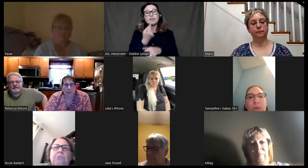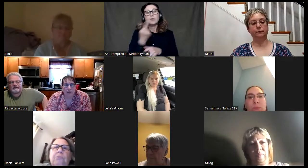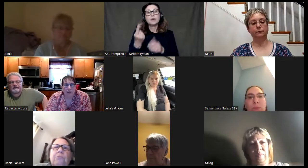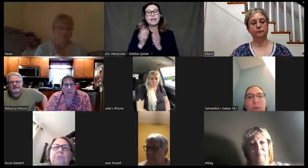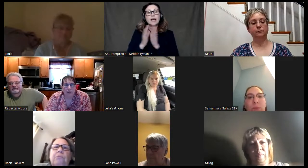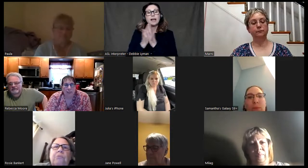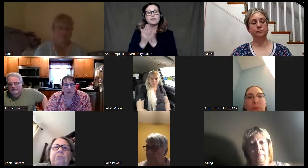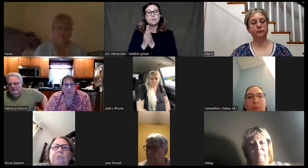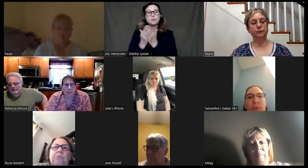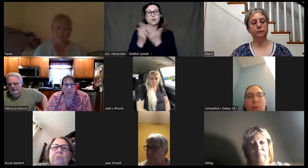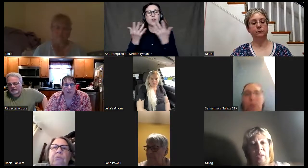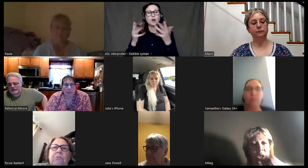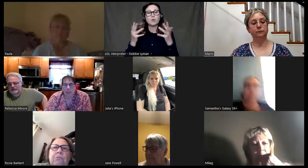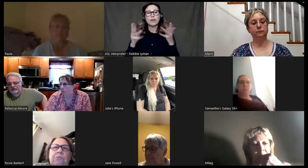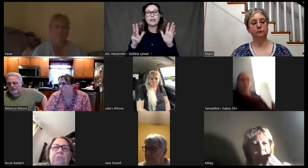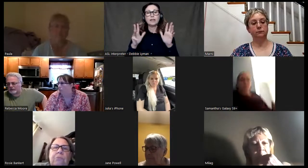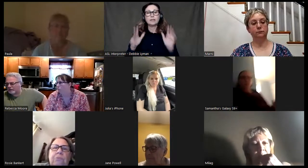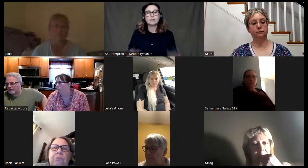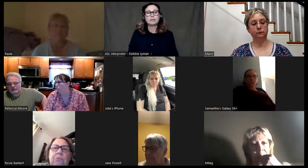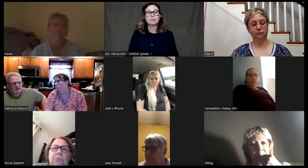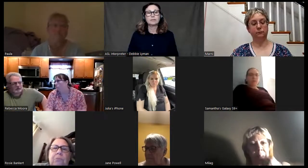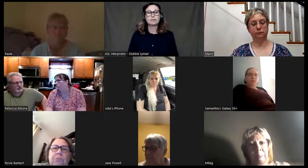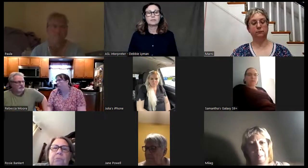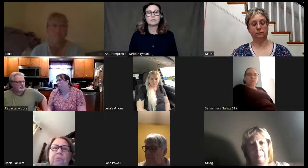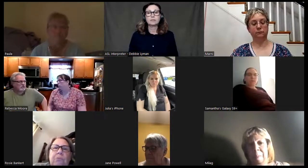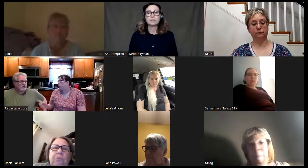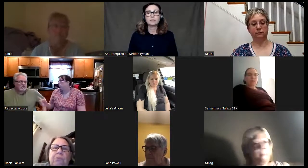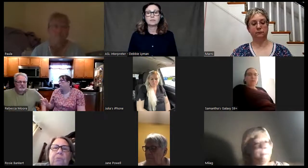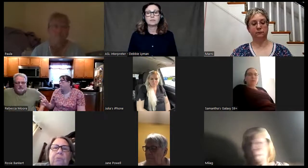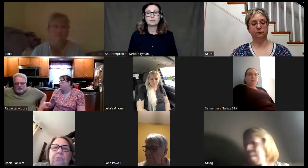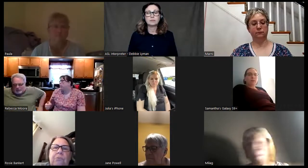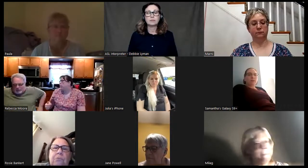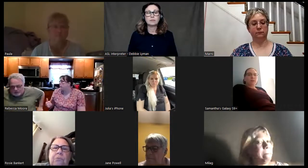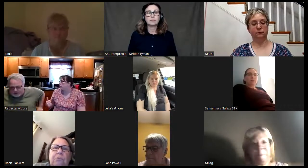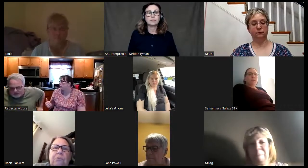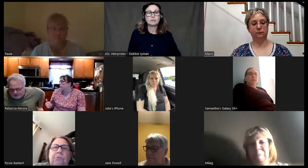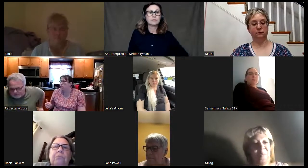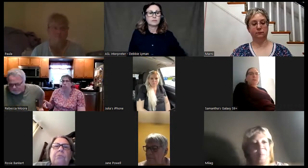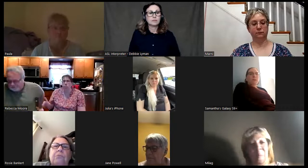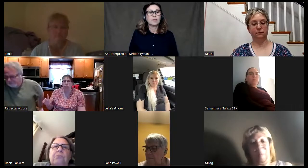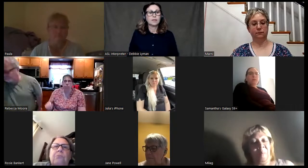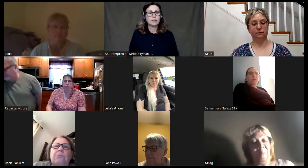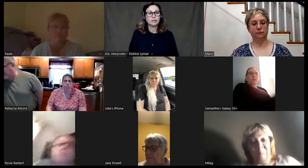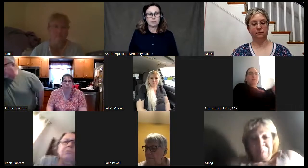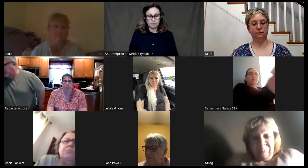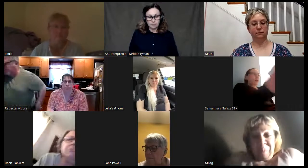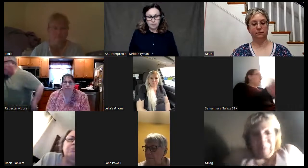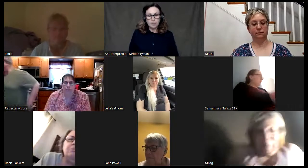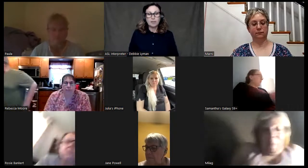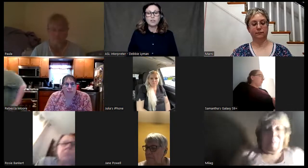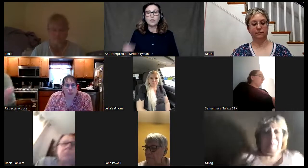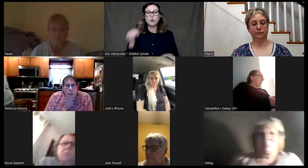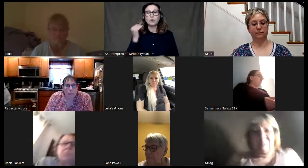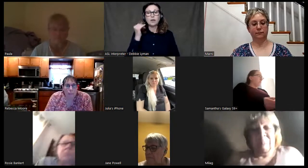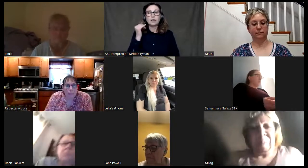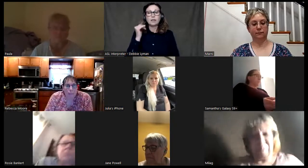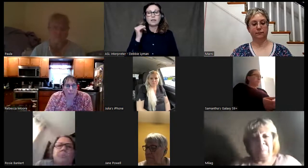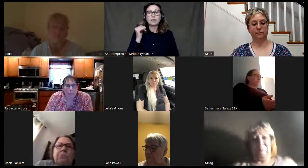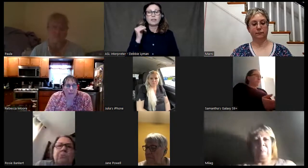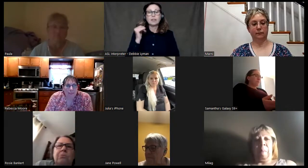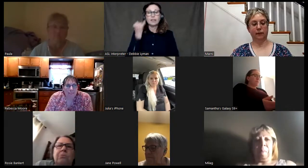Does everyone have the book already? You want me to get? Okay.